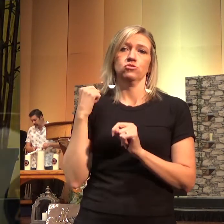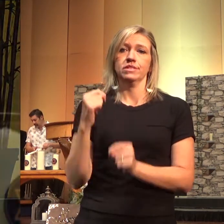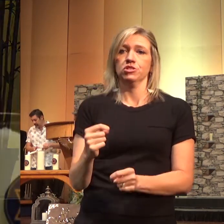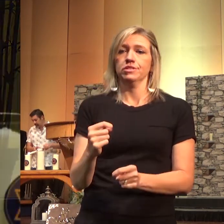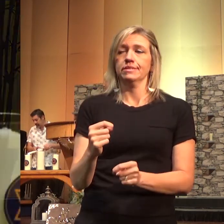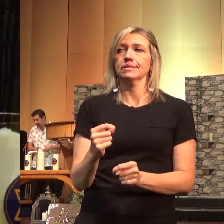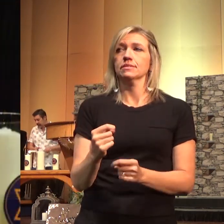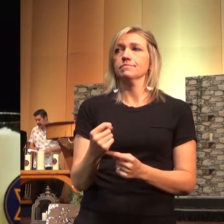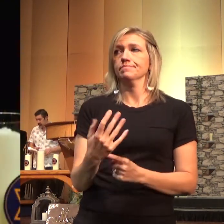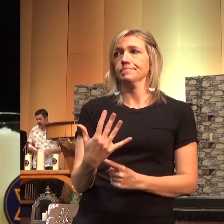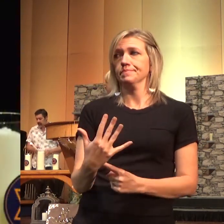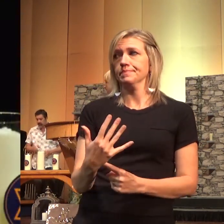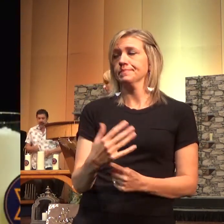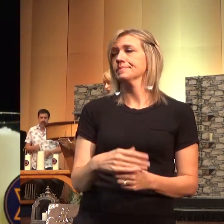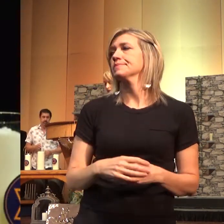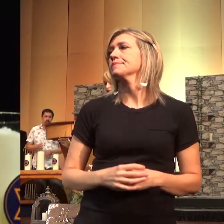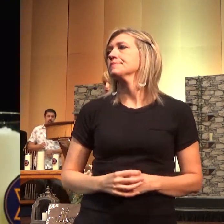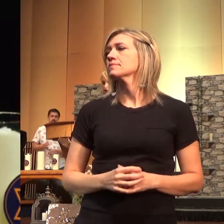traditions.